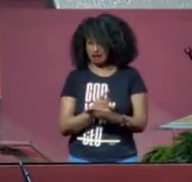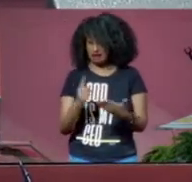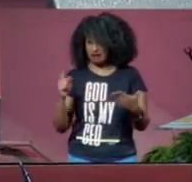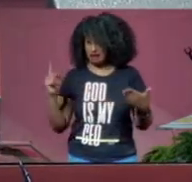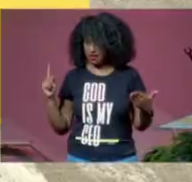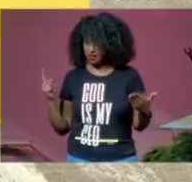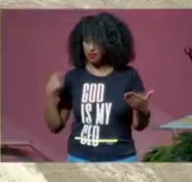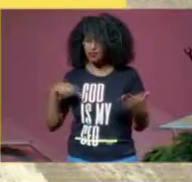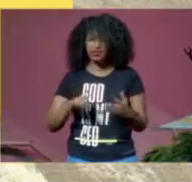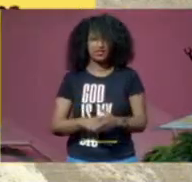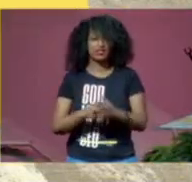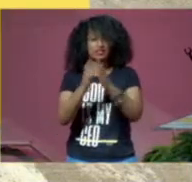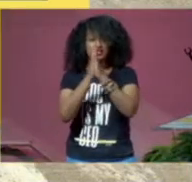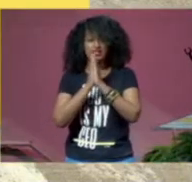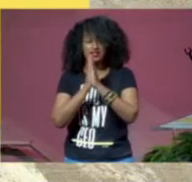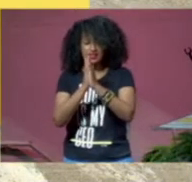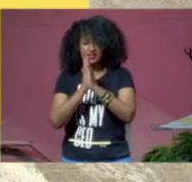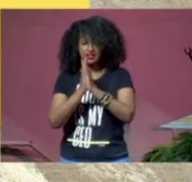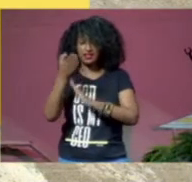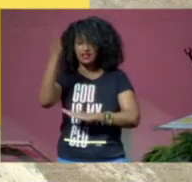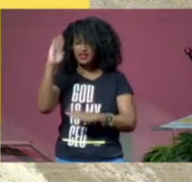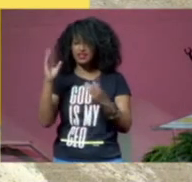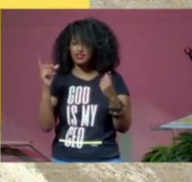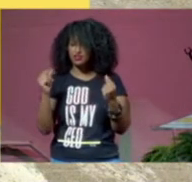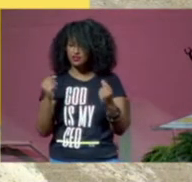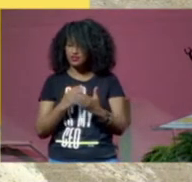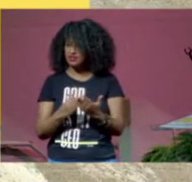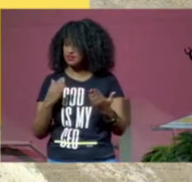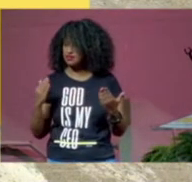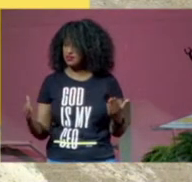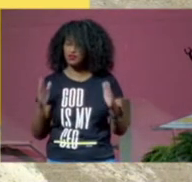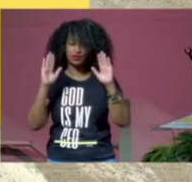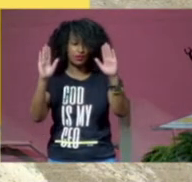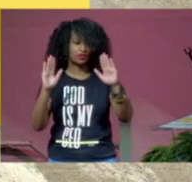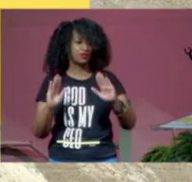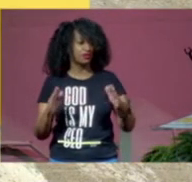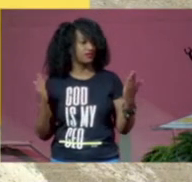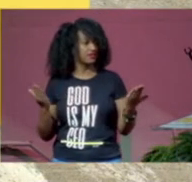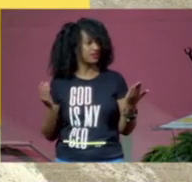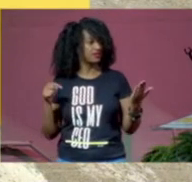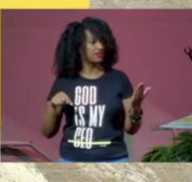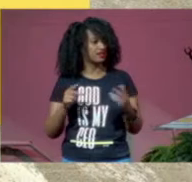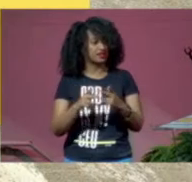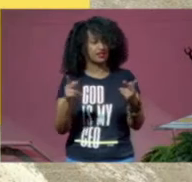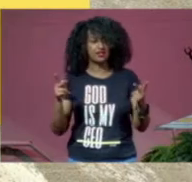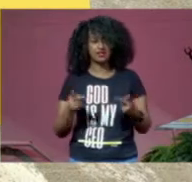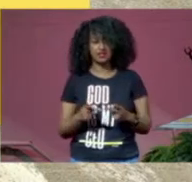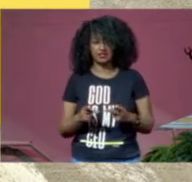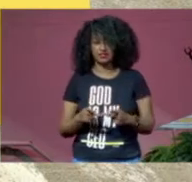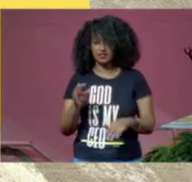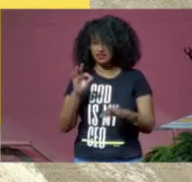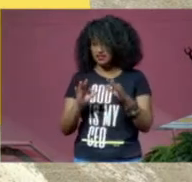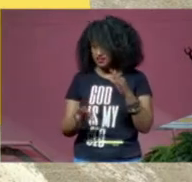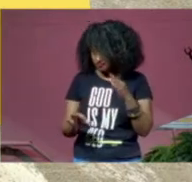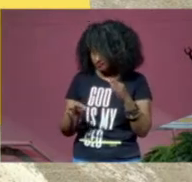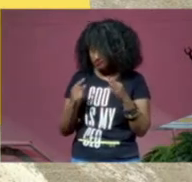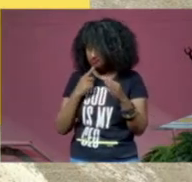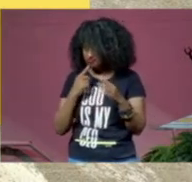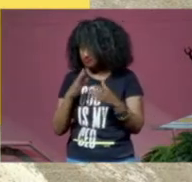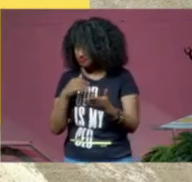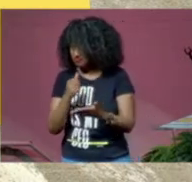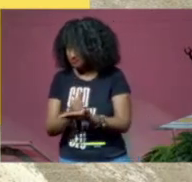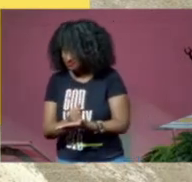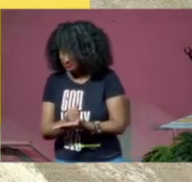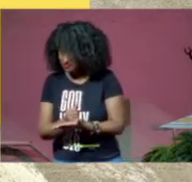to pray. God is doing something amazing here. God is doing something awesome in this place. You ought to just say amen right there. And so as we